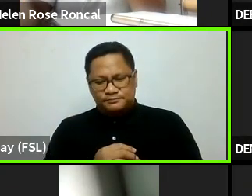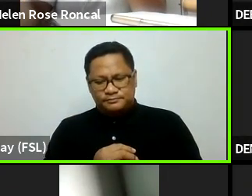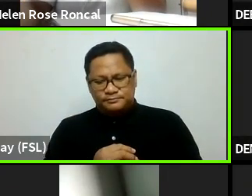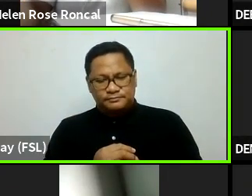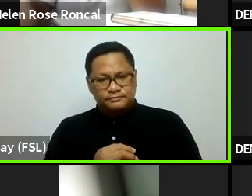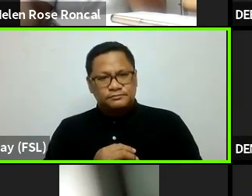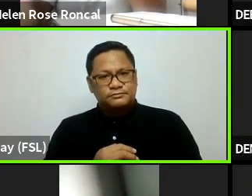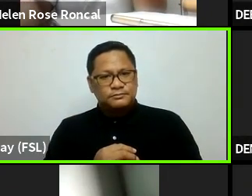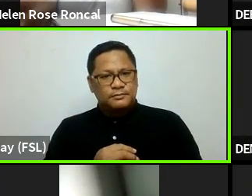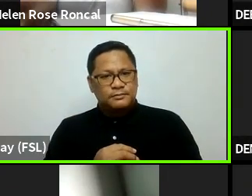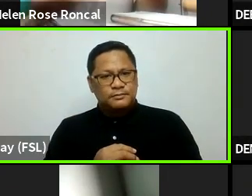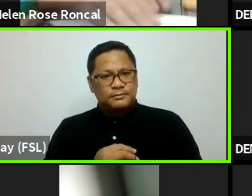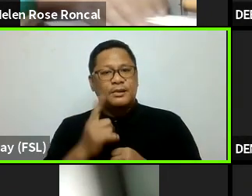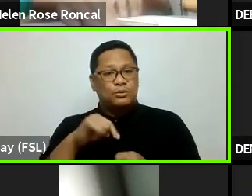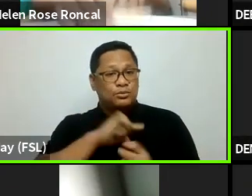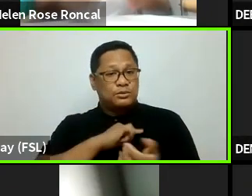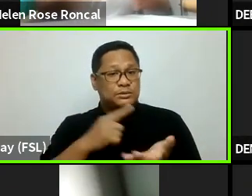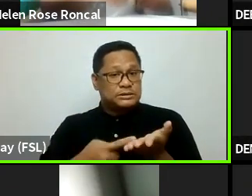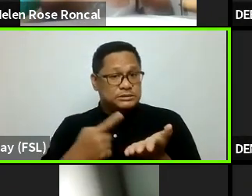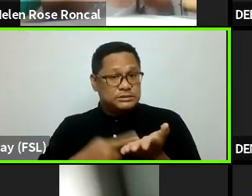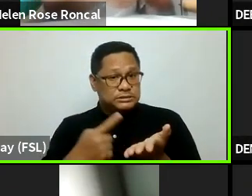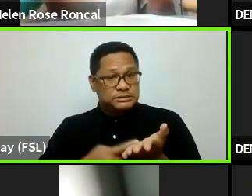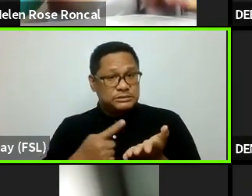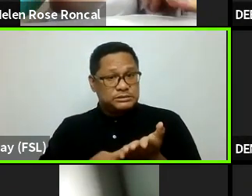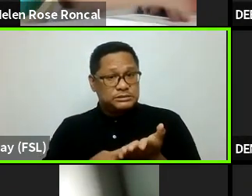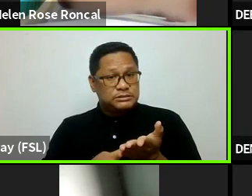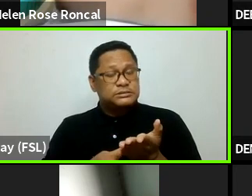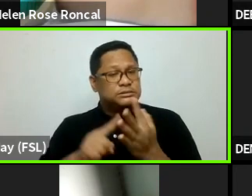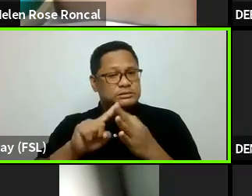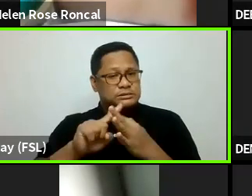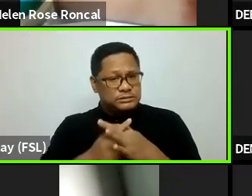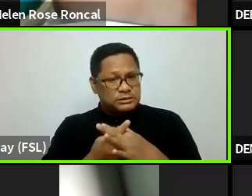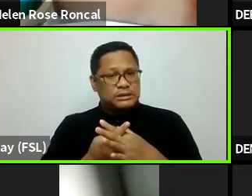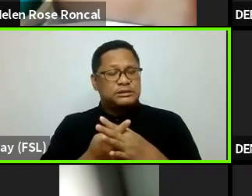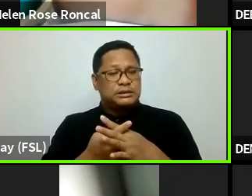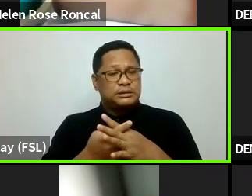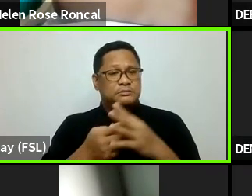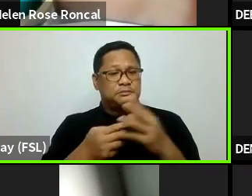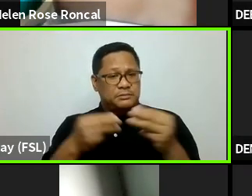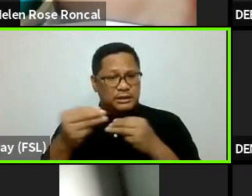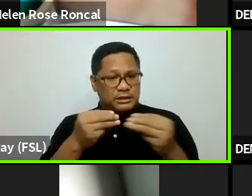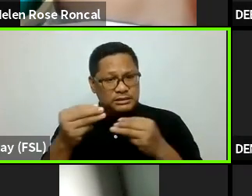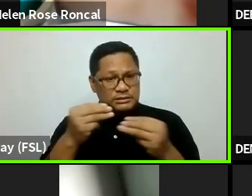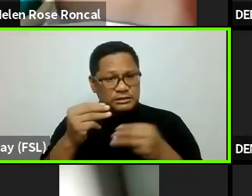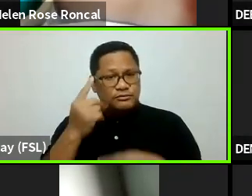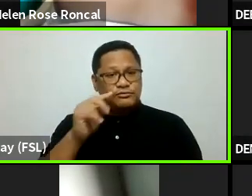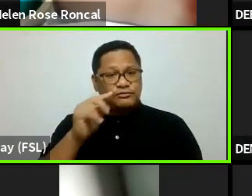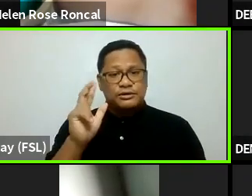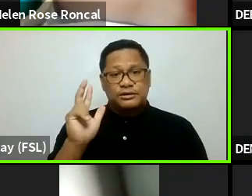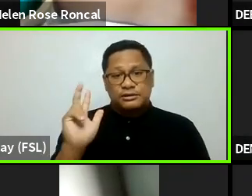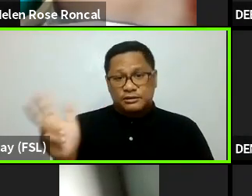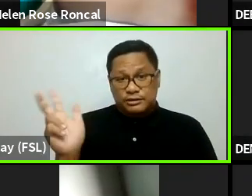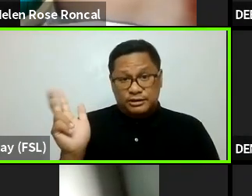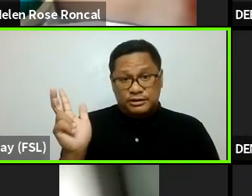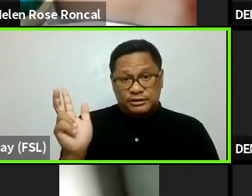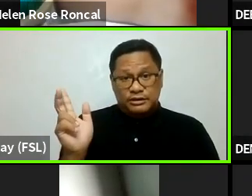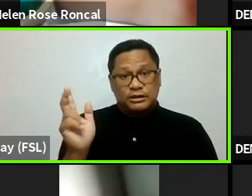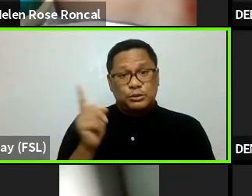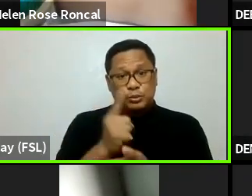We will discuss starting, managing, and growing a business for 30 days, for 30